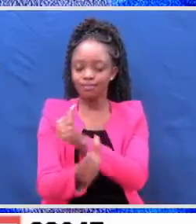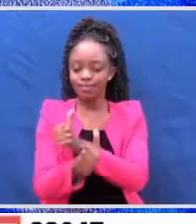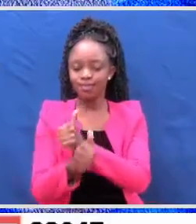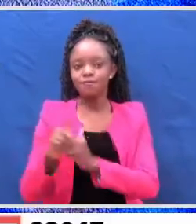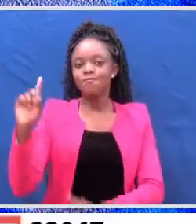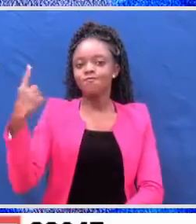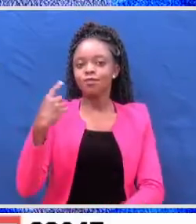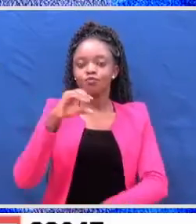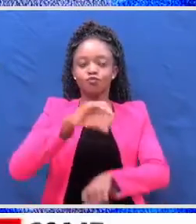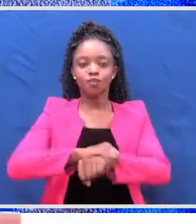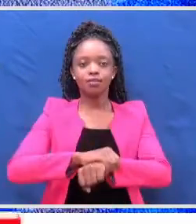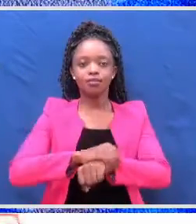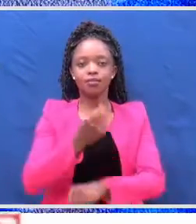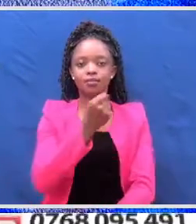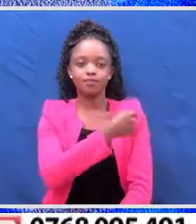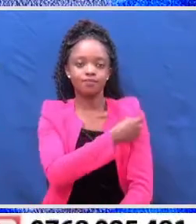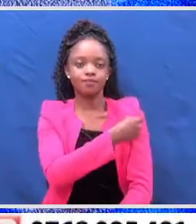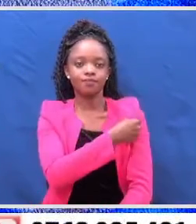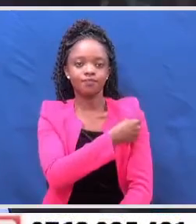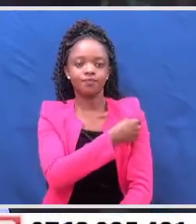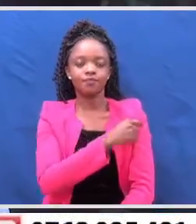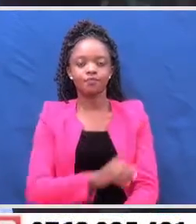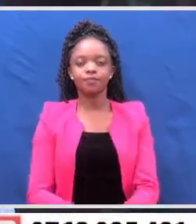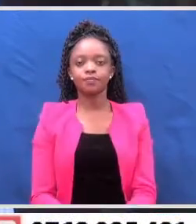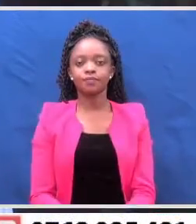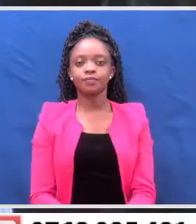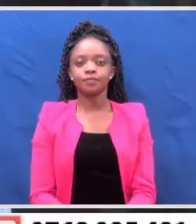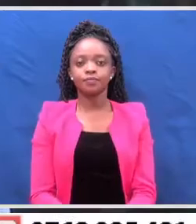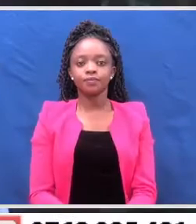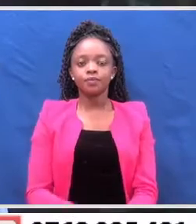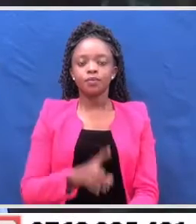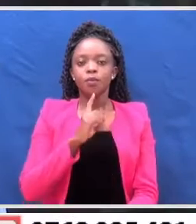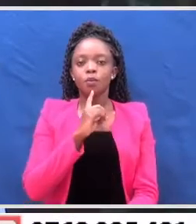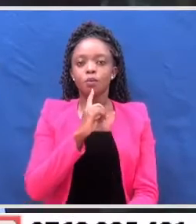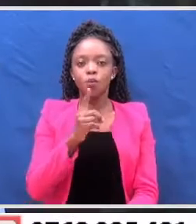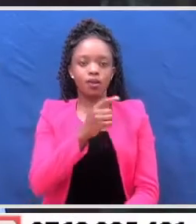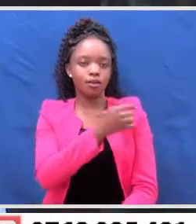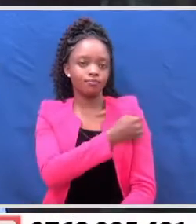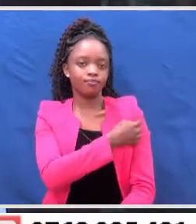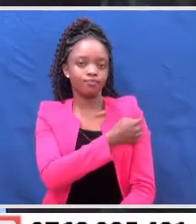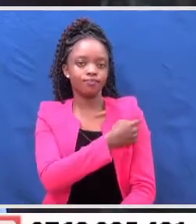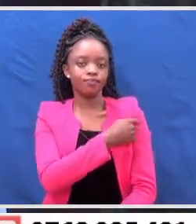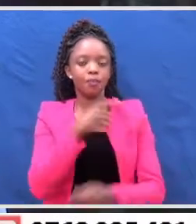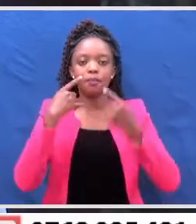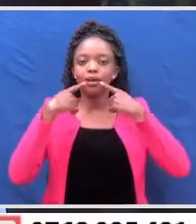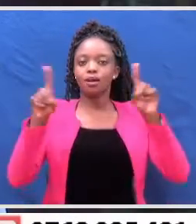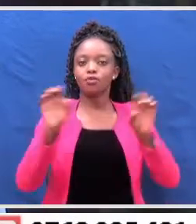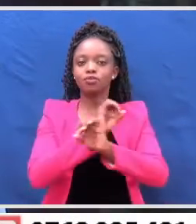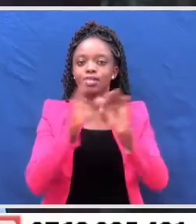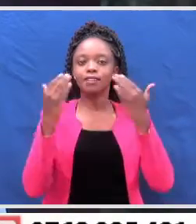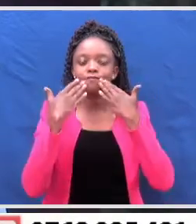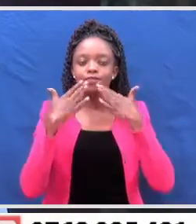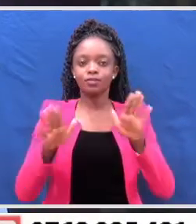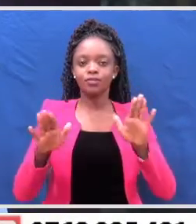first to receive the vaccine. Ordered vaccines, and we have made it clear also we have got